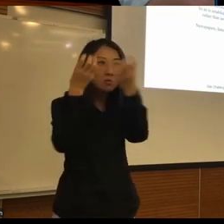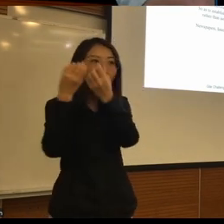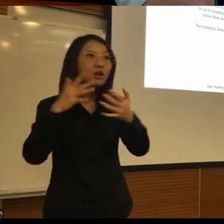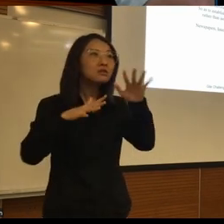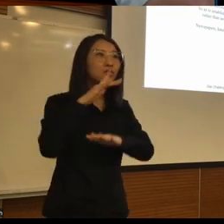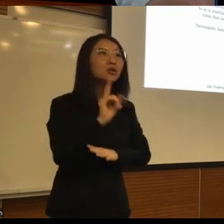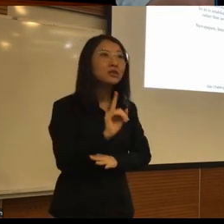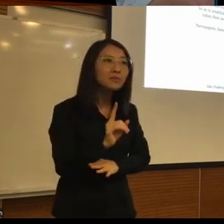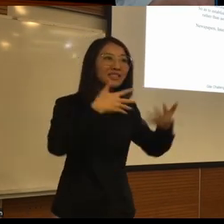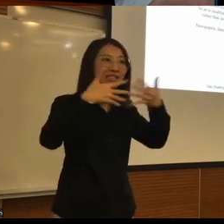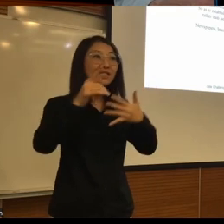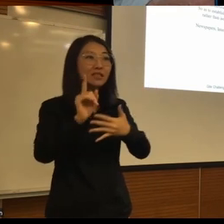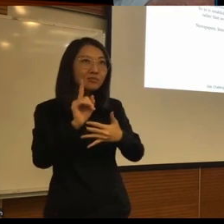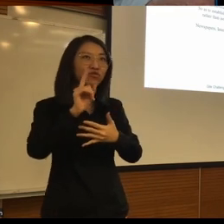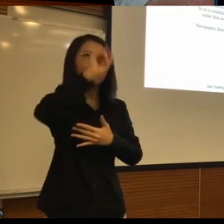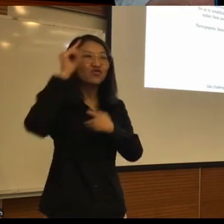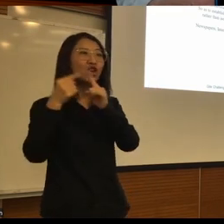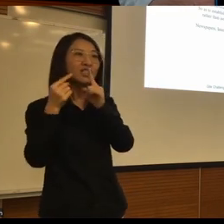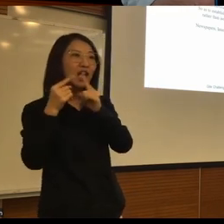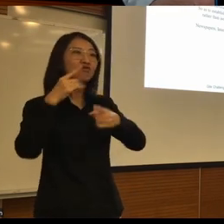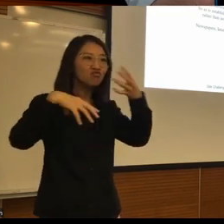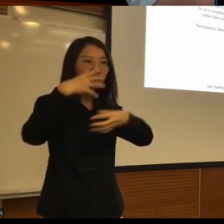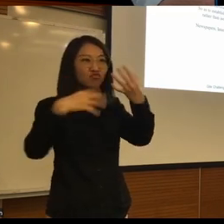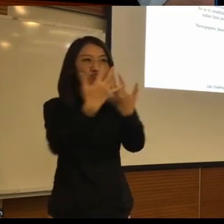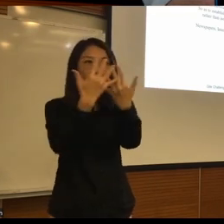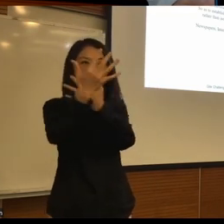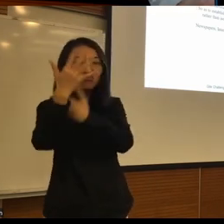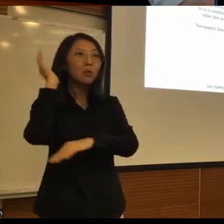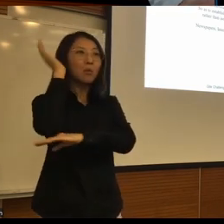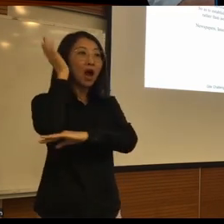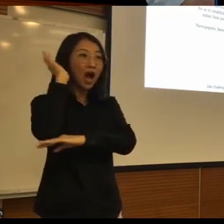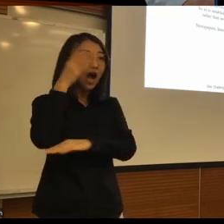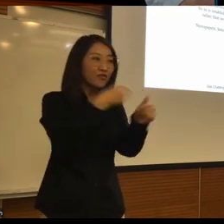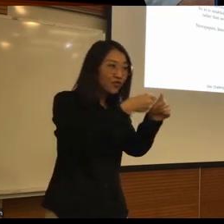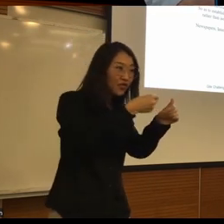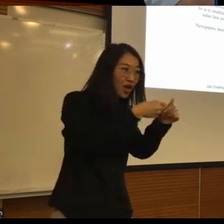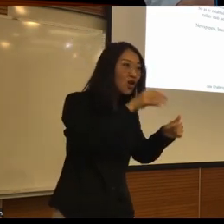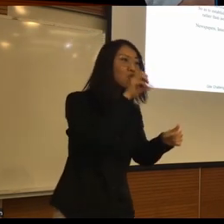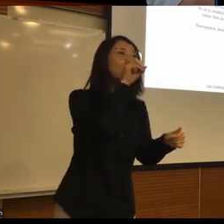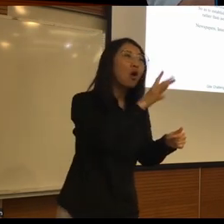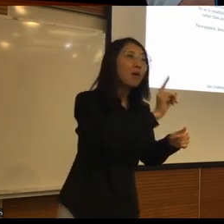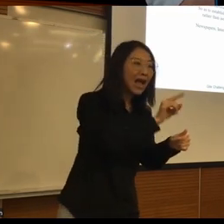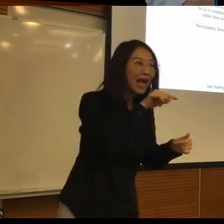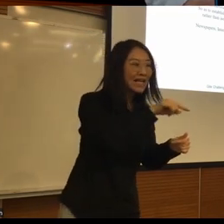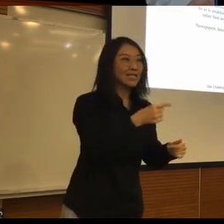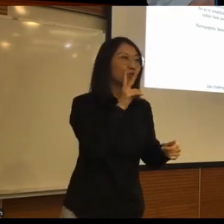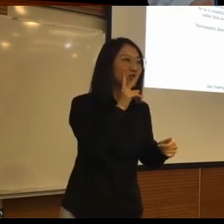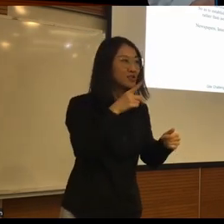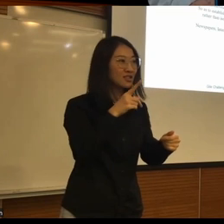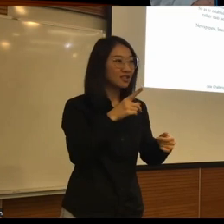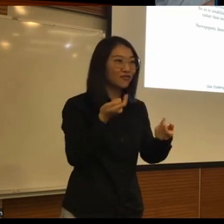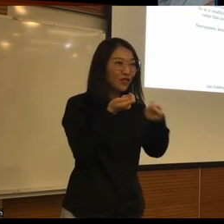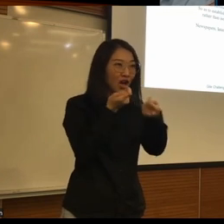What people tell conference interpreting students is that they need to get interested in the world around